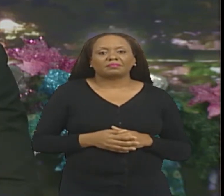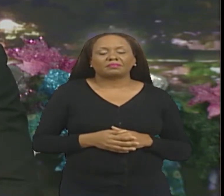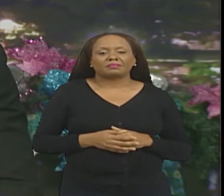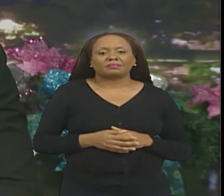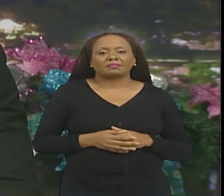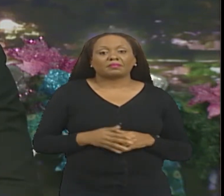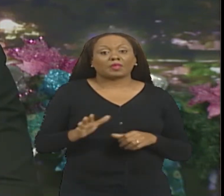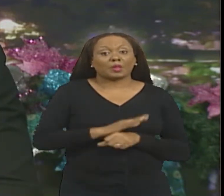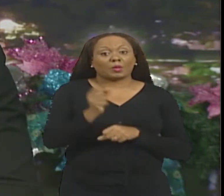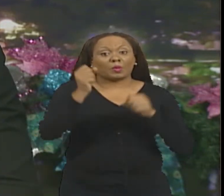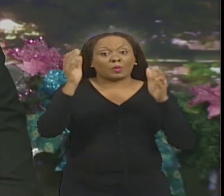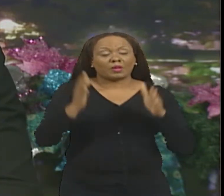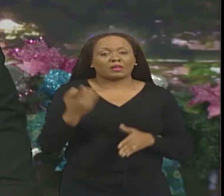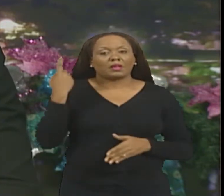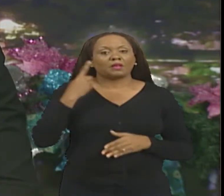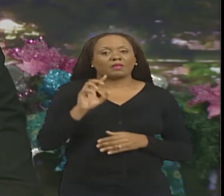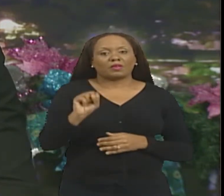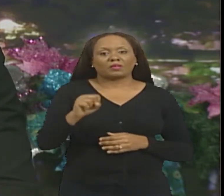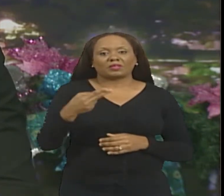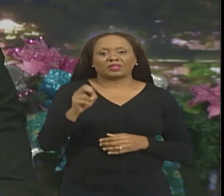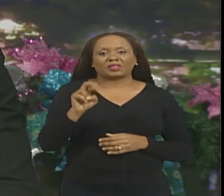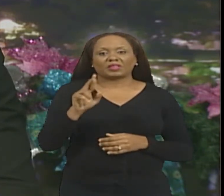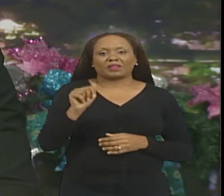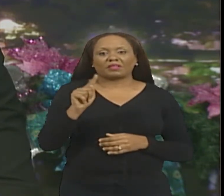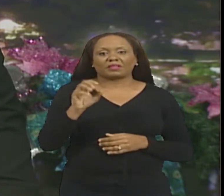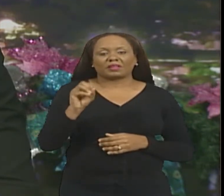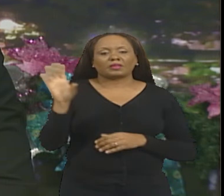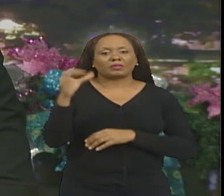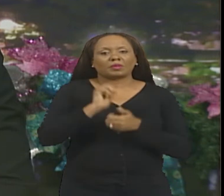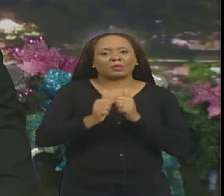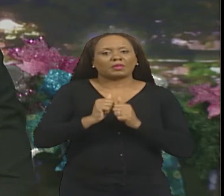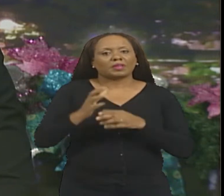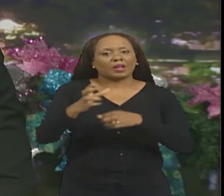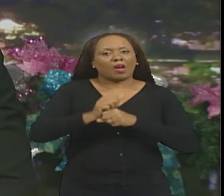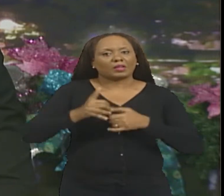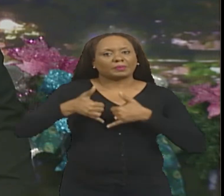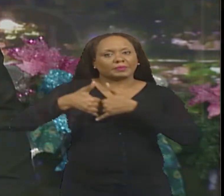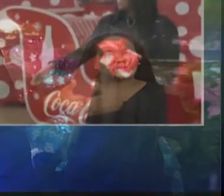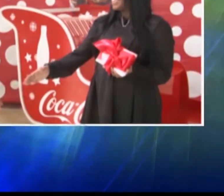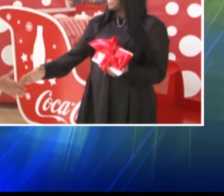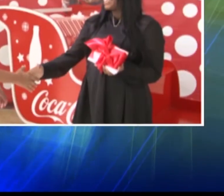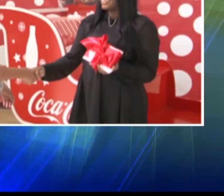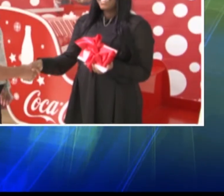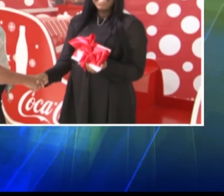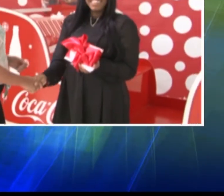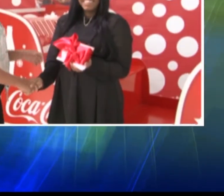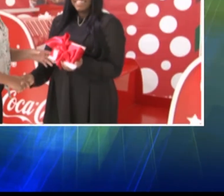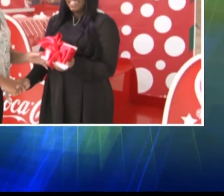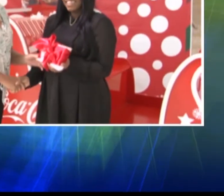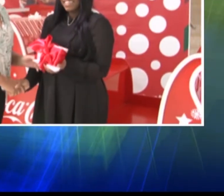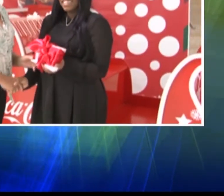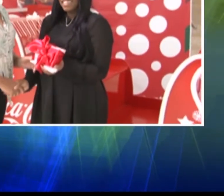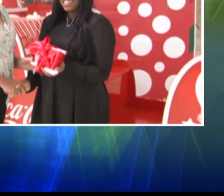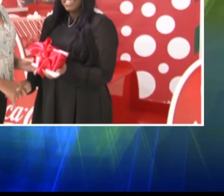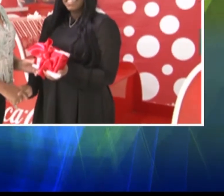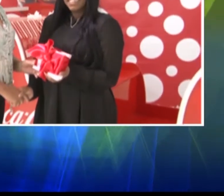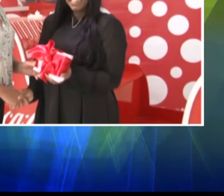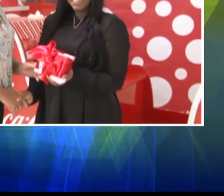And the winners of the Sheraton Mall Christmas competition collected their prizes today. They were graciously accepted.